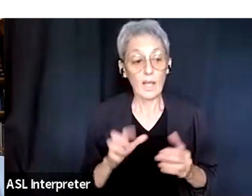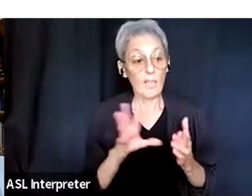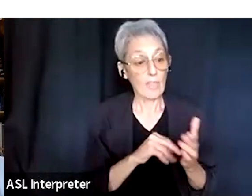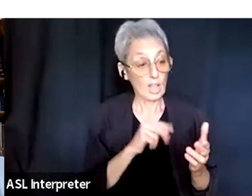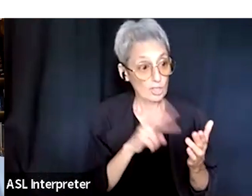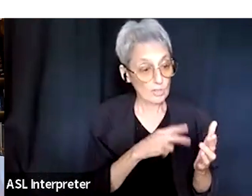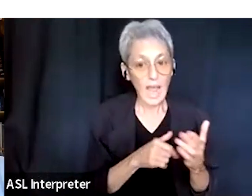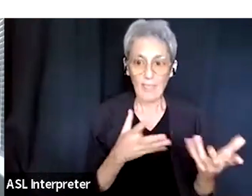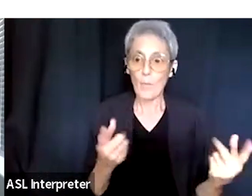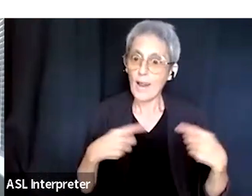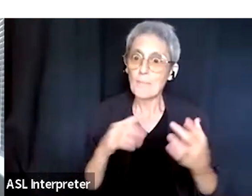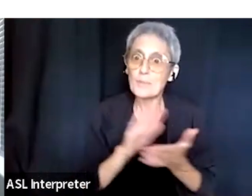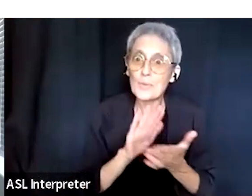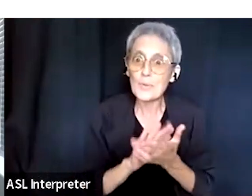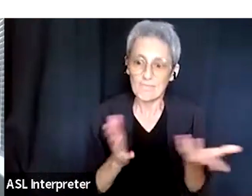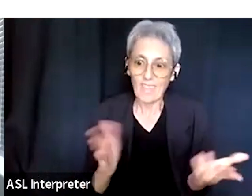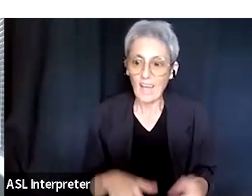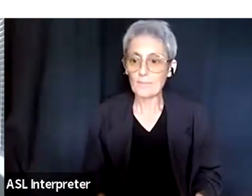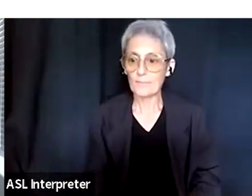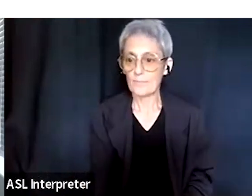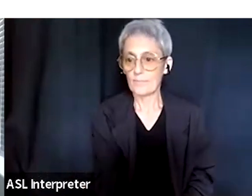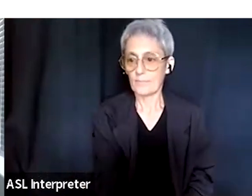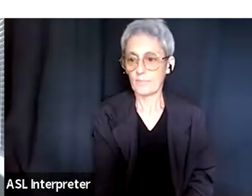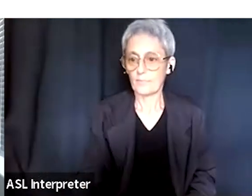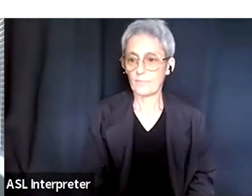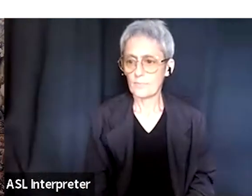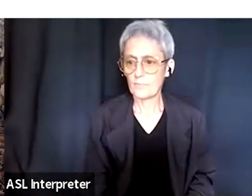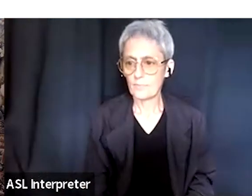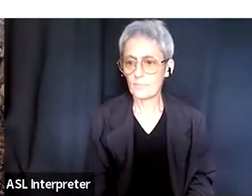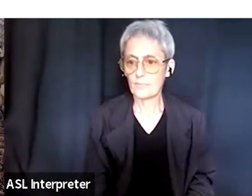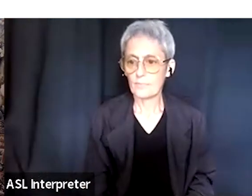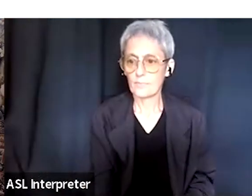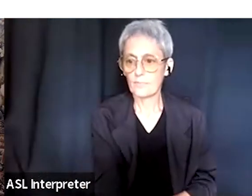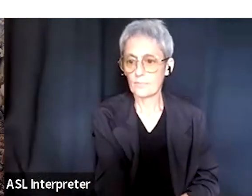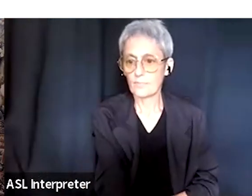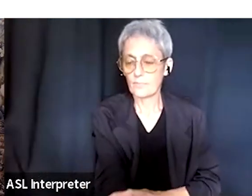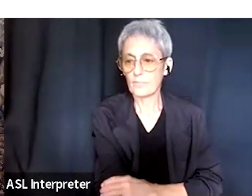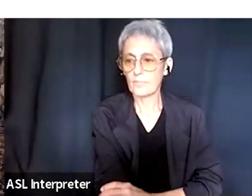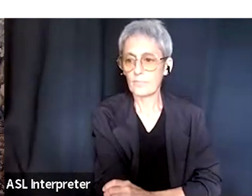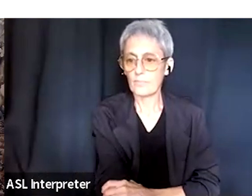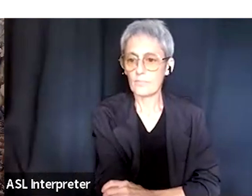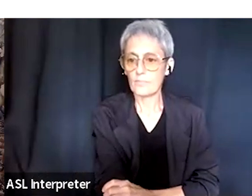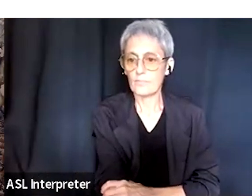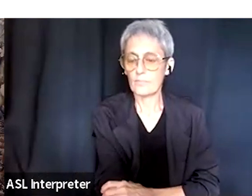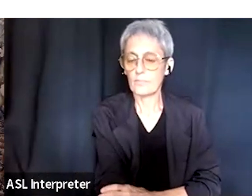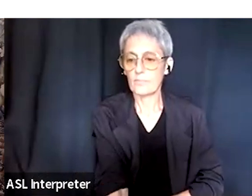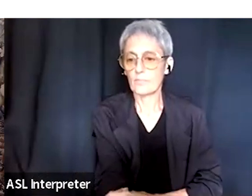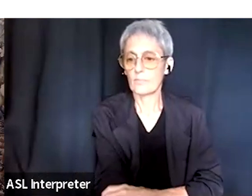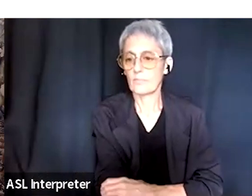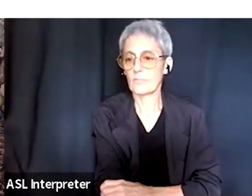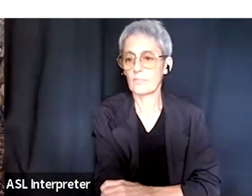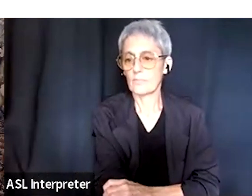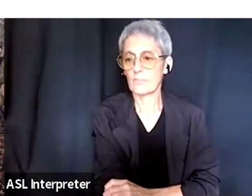Yeah. So no, that's beautiful. Barbara. Love that, or love